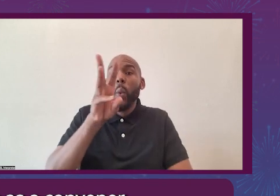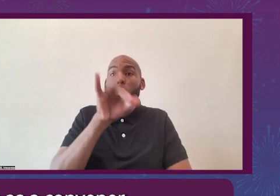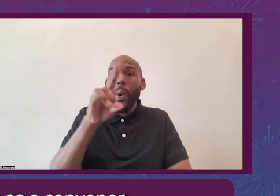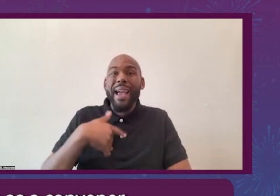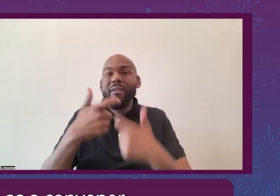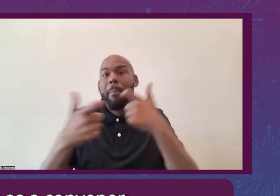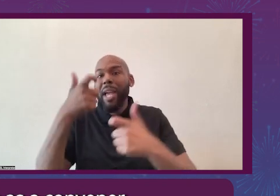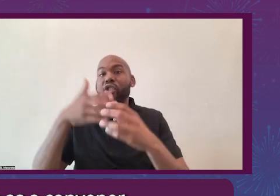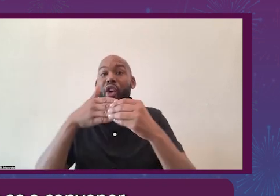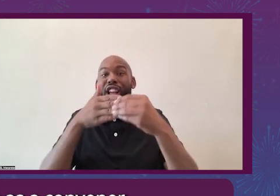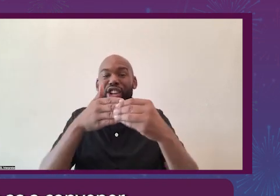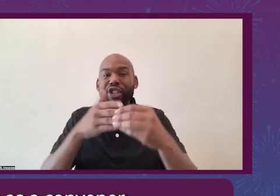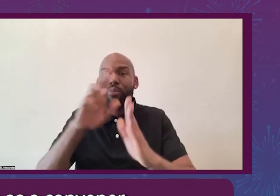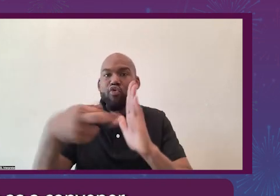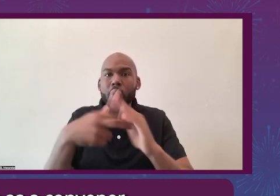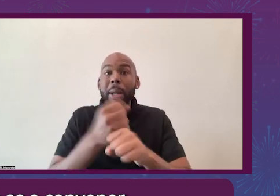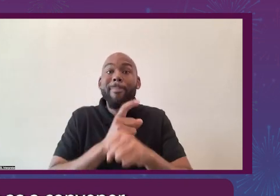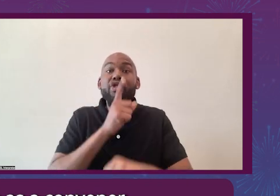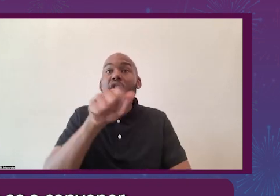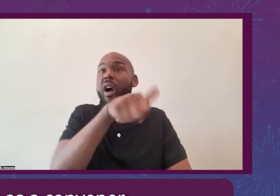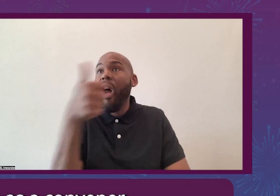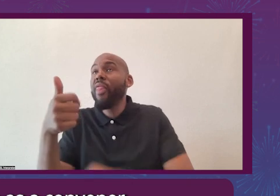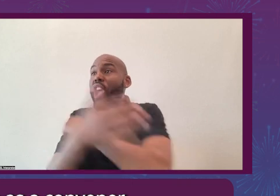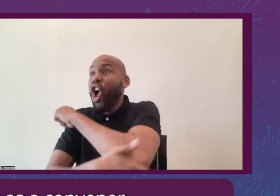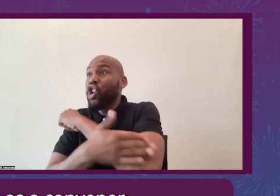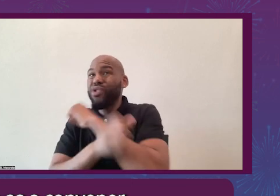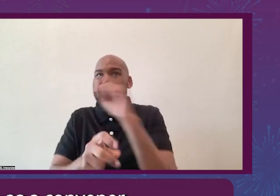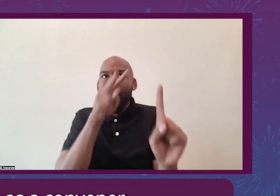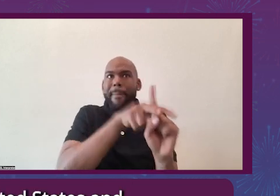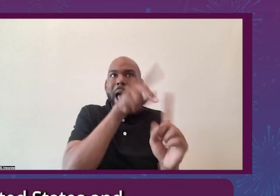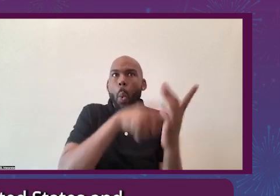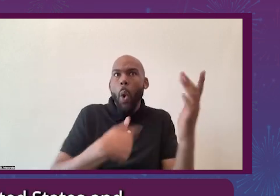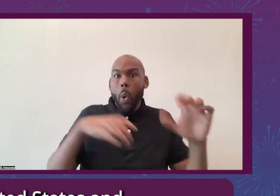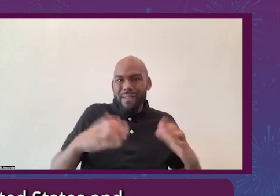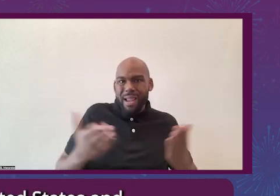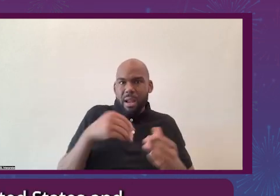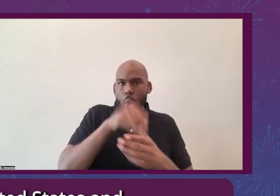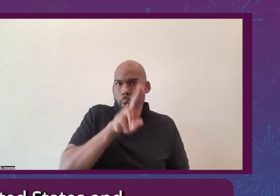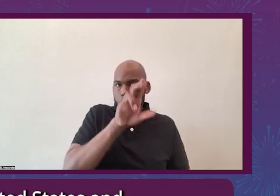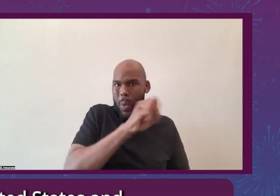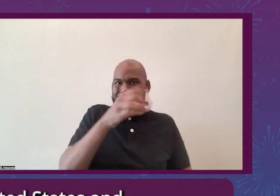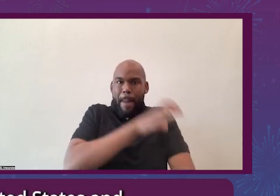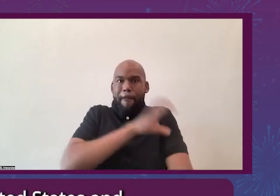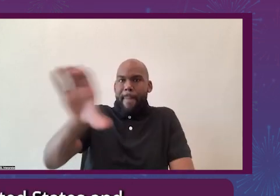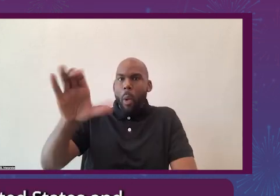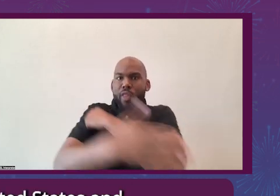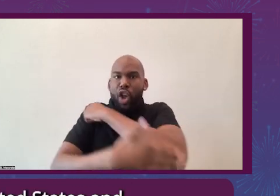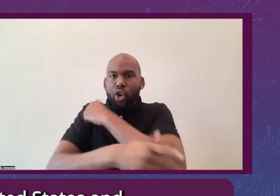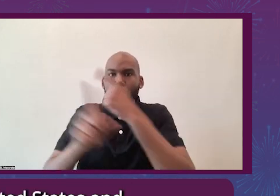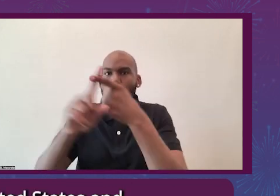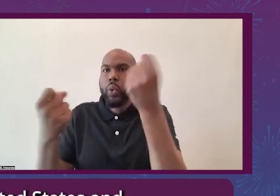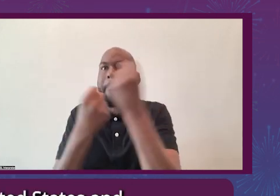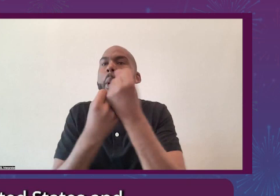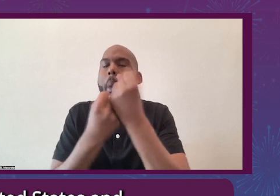for WID to play a greater leadership role as a convener to ensure that other countries learn and apply what we've done well in the United States and empower